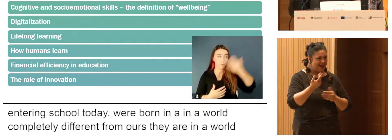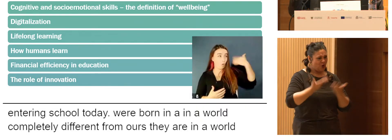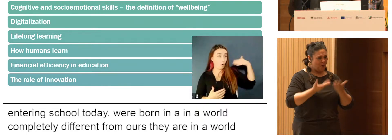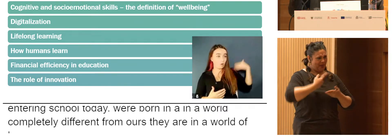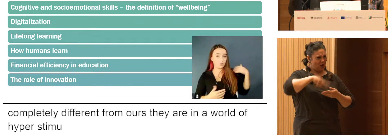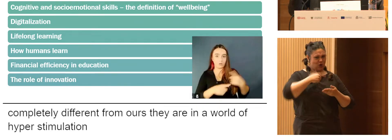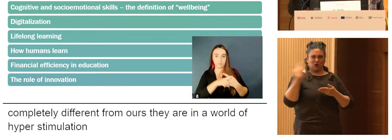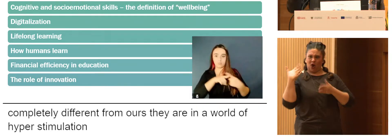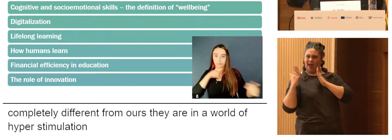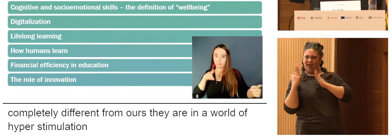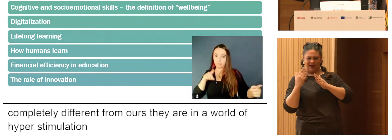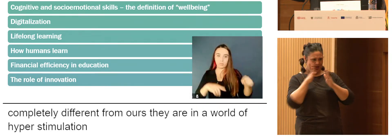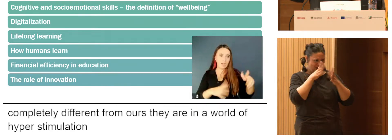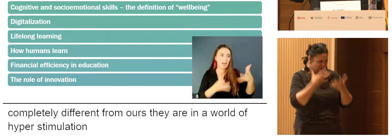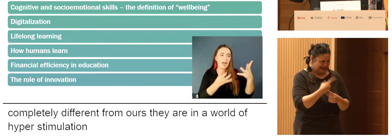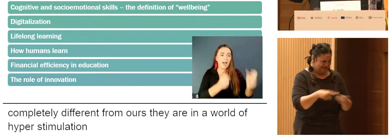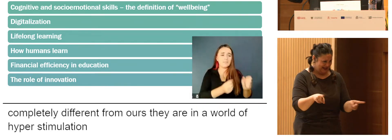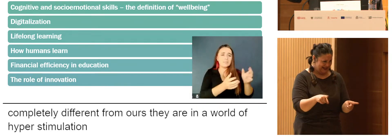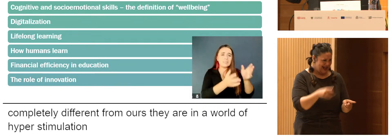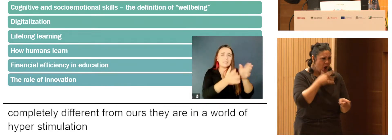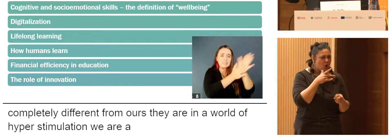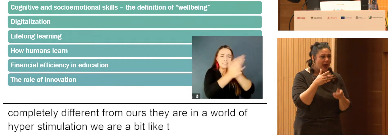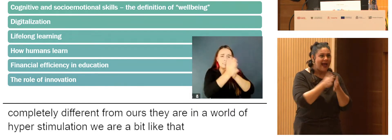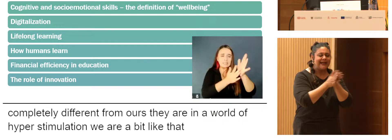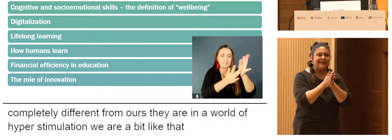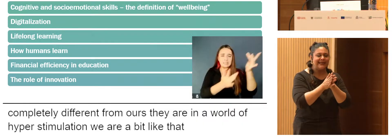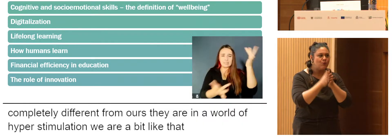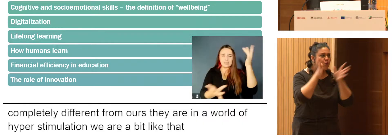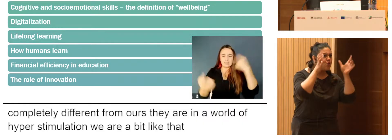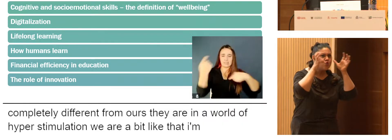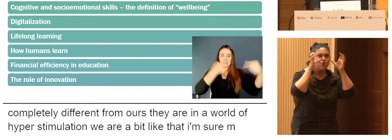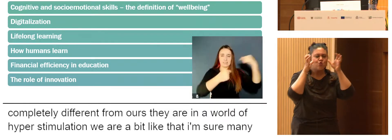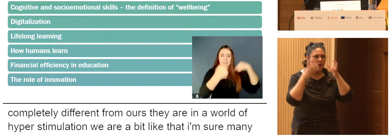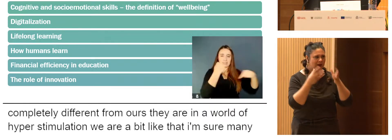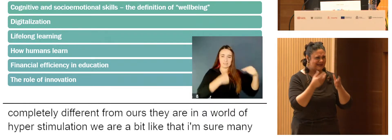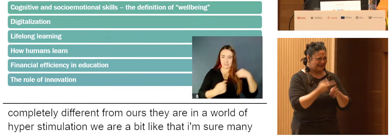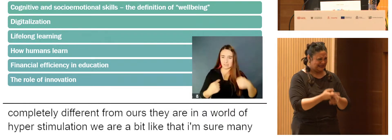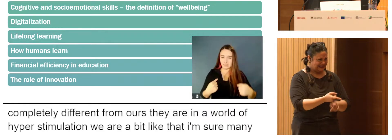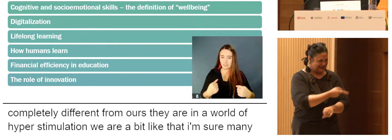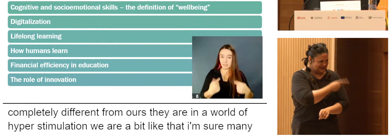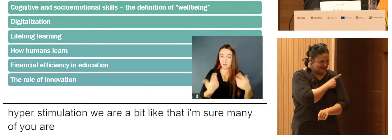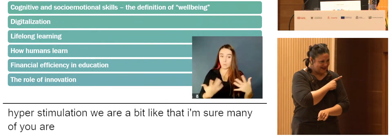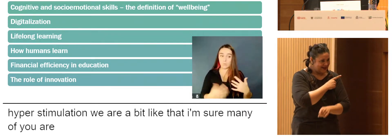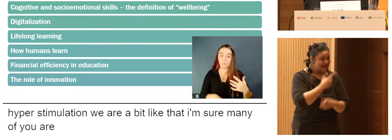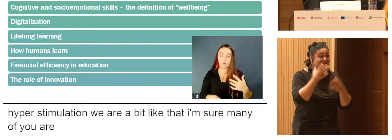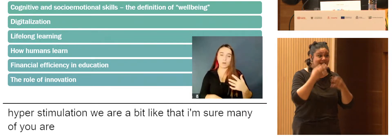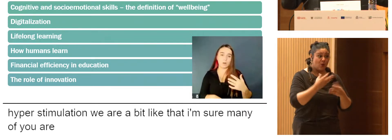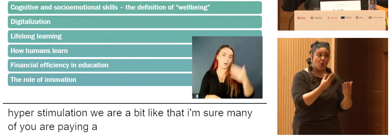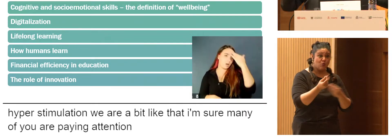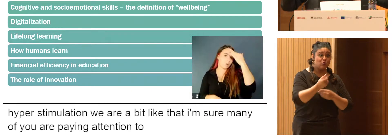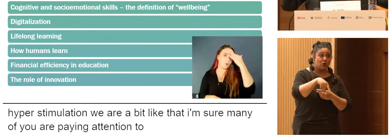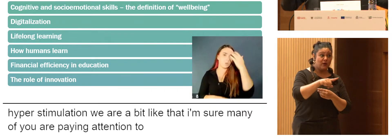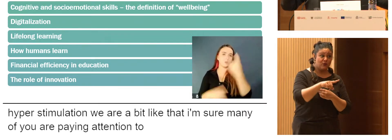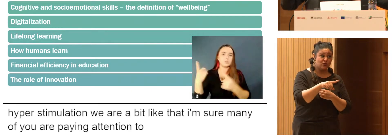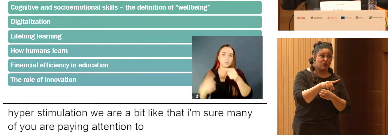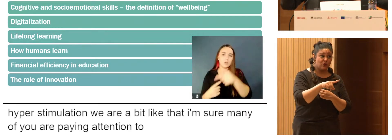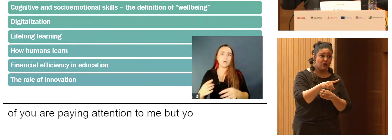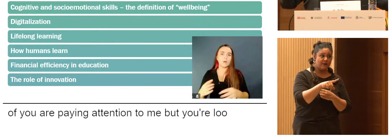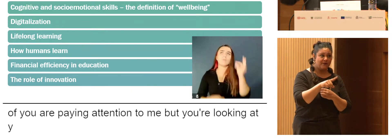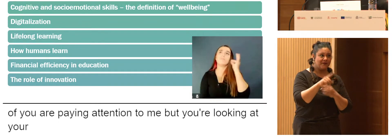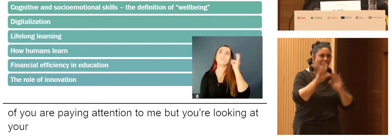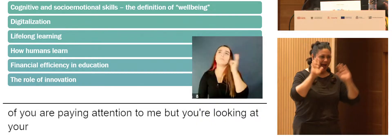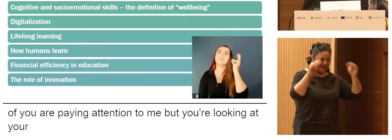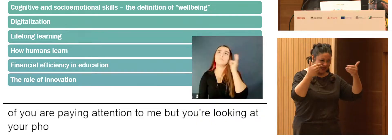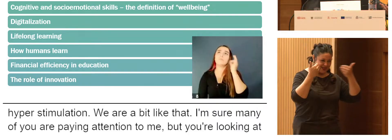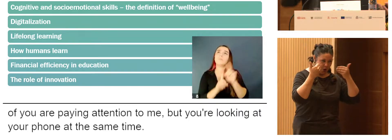hyperstimulation. We are a bit like that. I'm sure many of you are paying attention to me, but you're looking at your phone at the